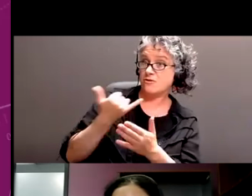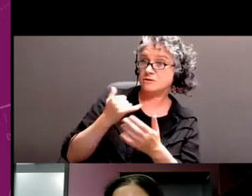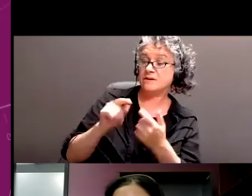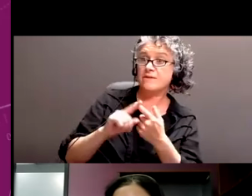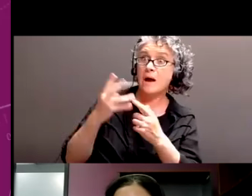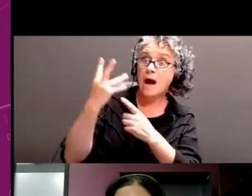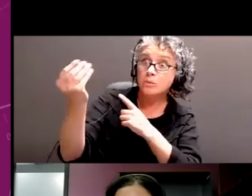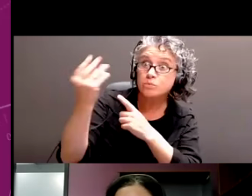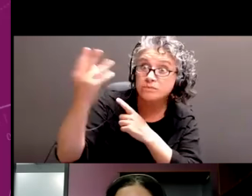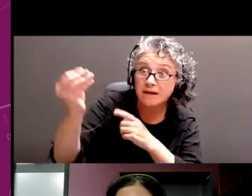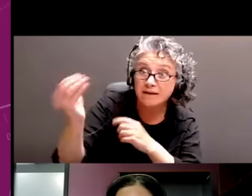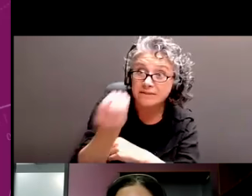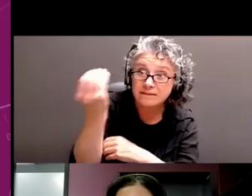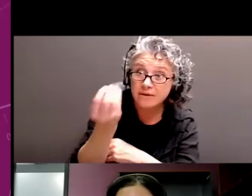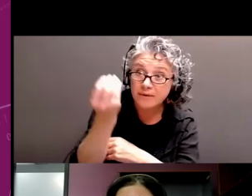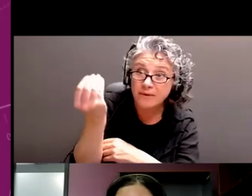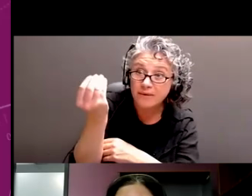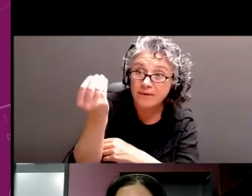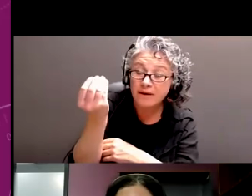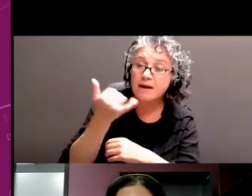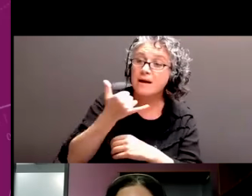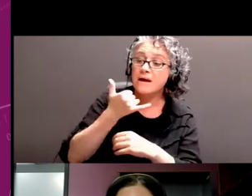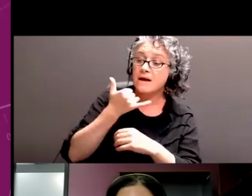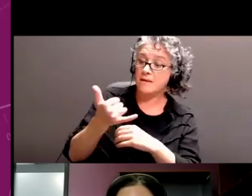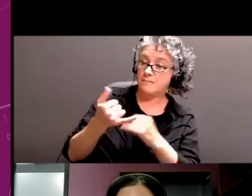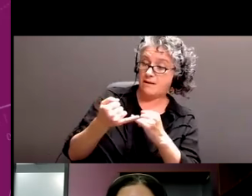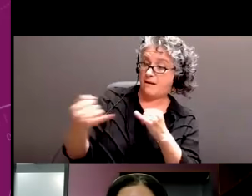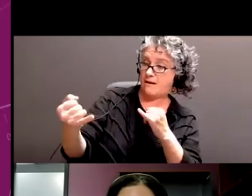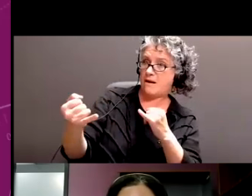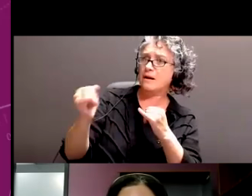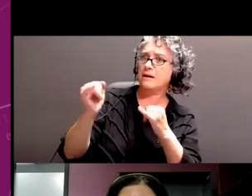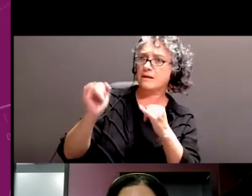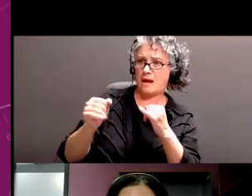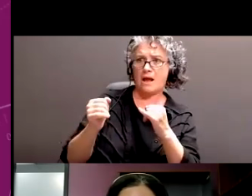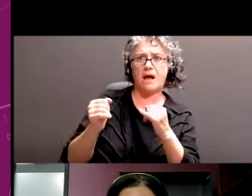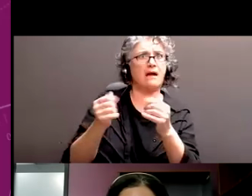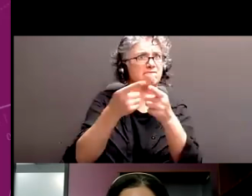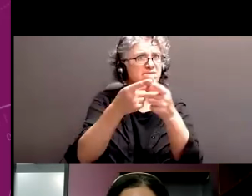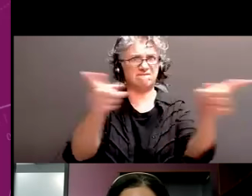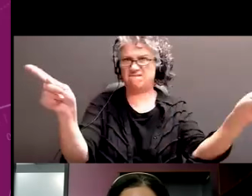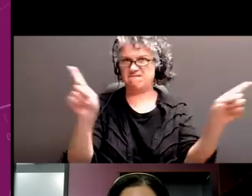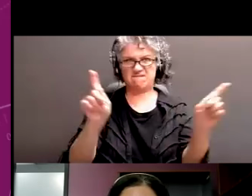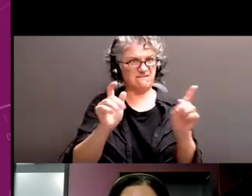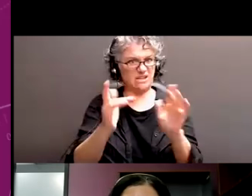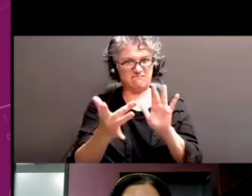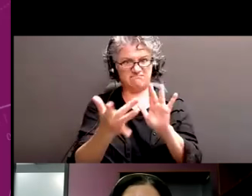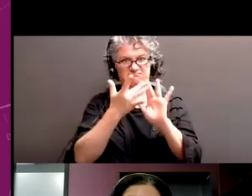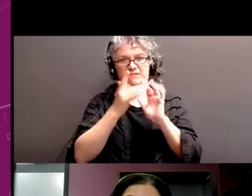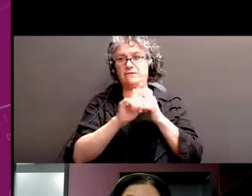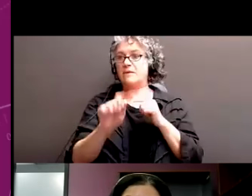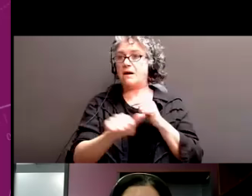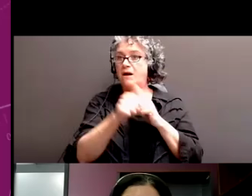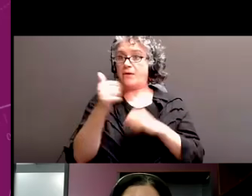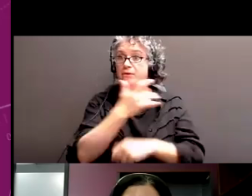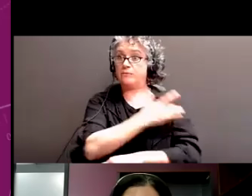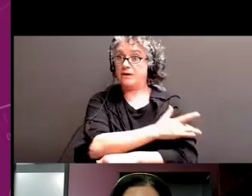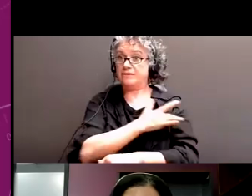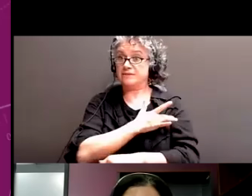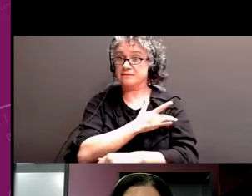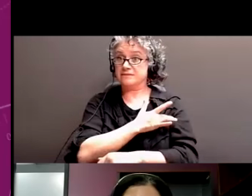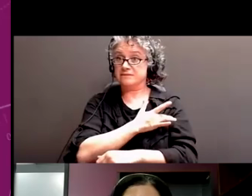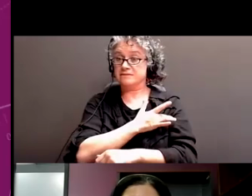So the helpline is, you know, can be accessed by people that are living in other provinces. And we often do